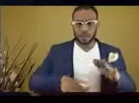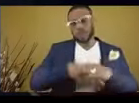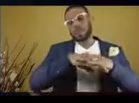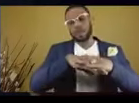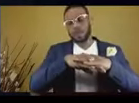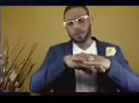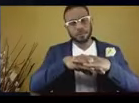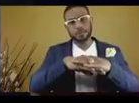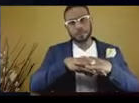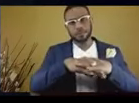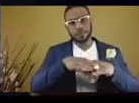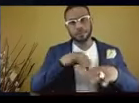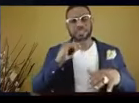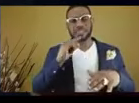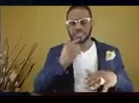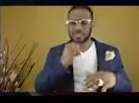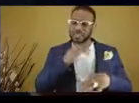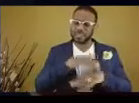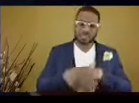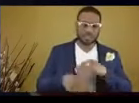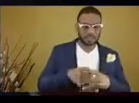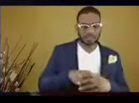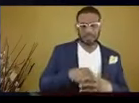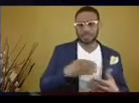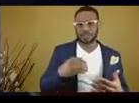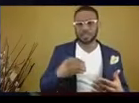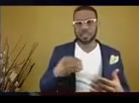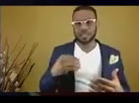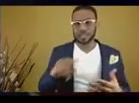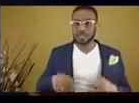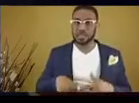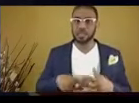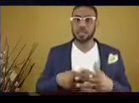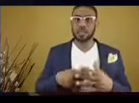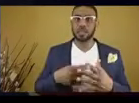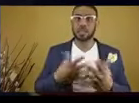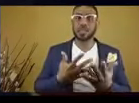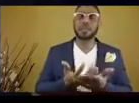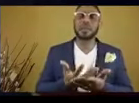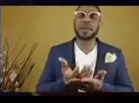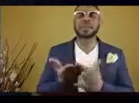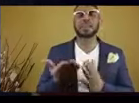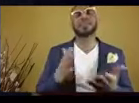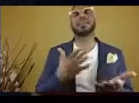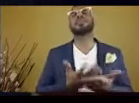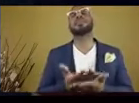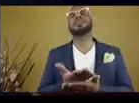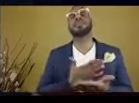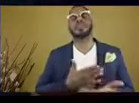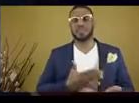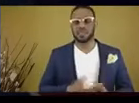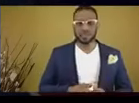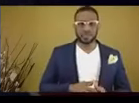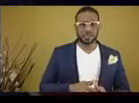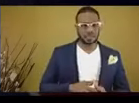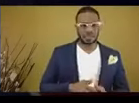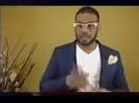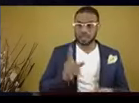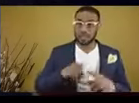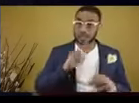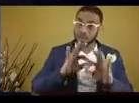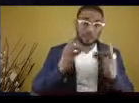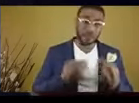he was extremely uncomfortable and he started begging to die. He couldn't be with